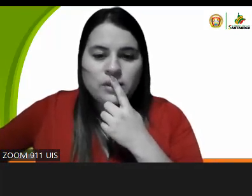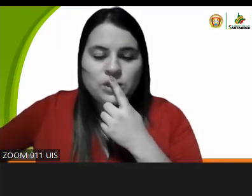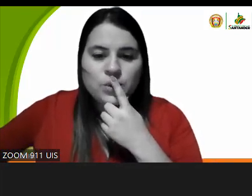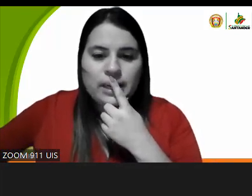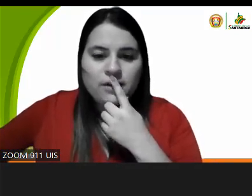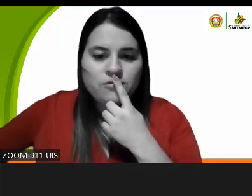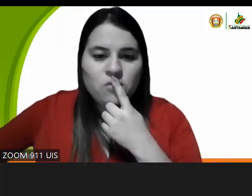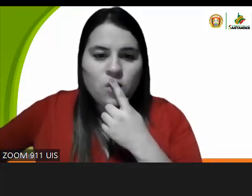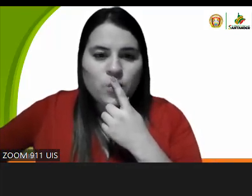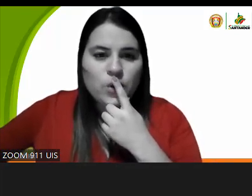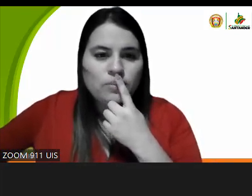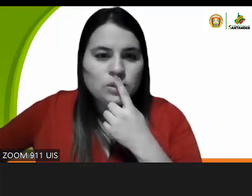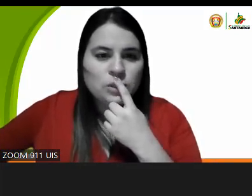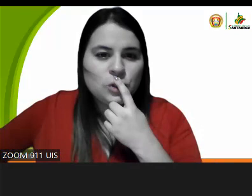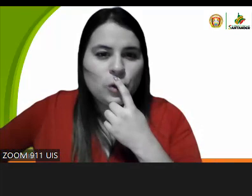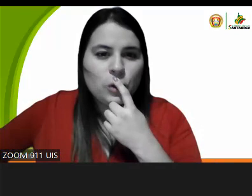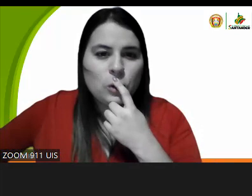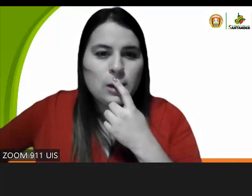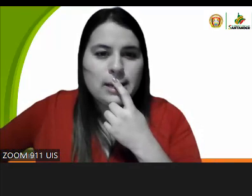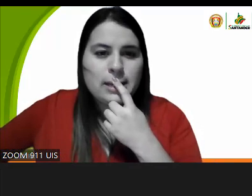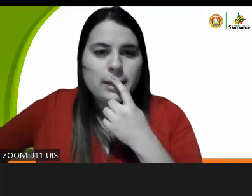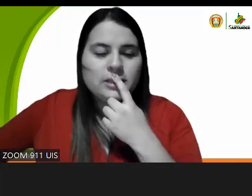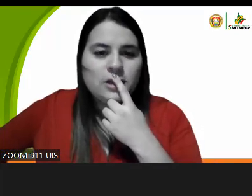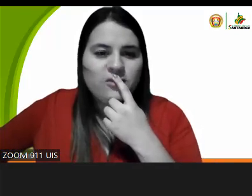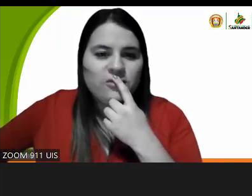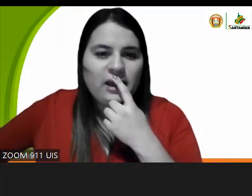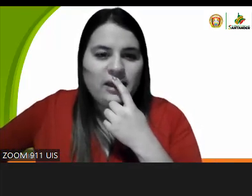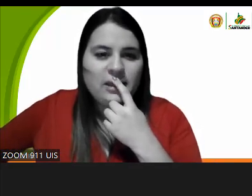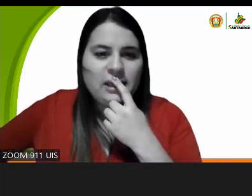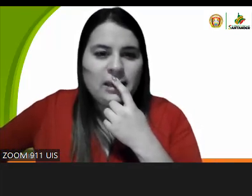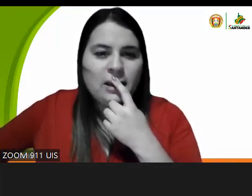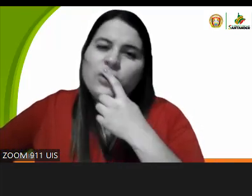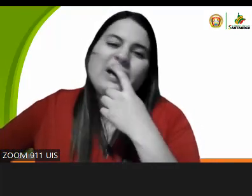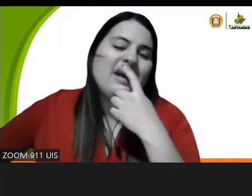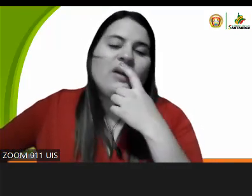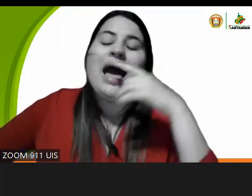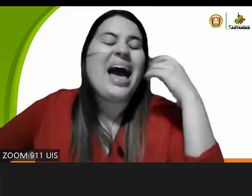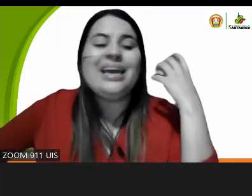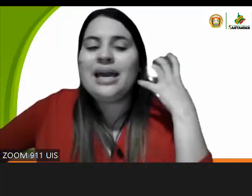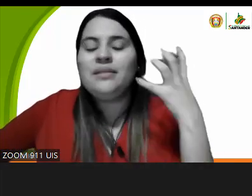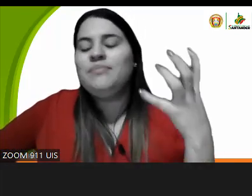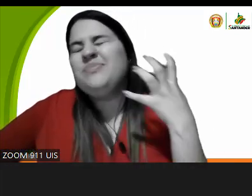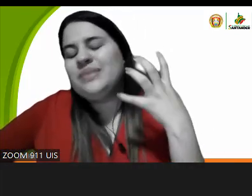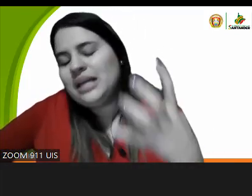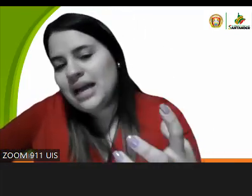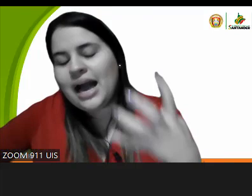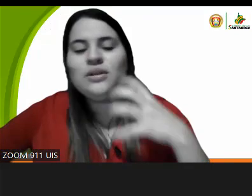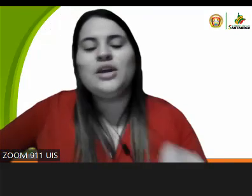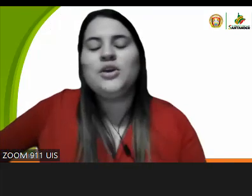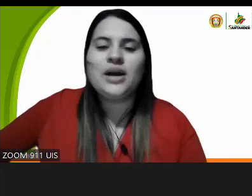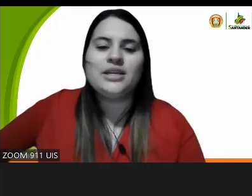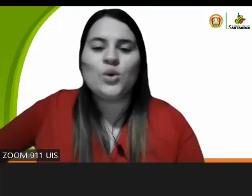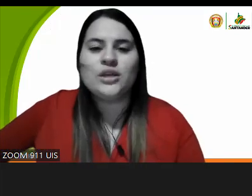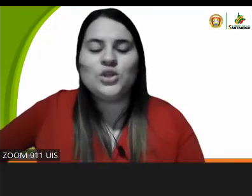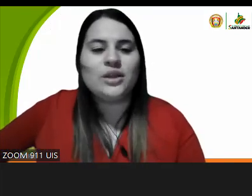I'm going to create 4 rooms. So it's gonna be Freddy. Oh, how to I don't